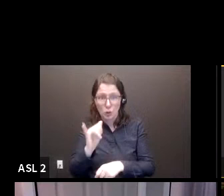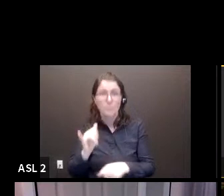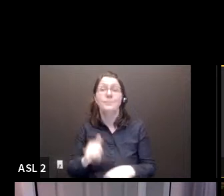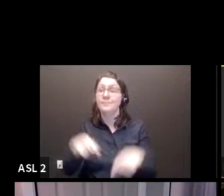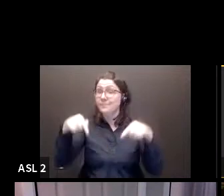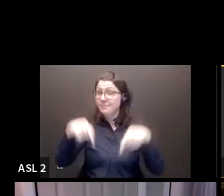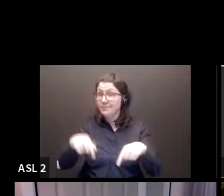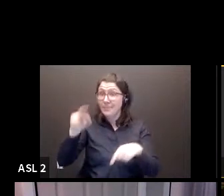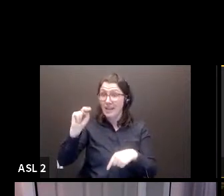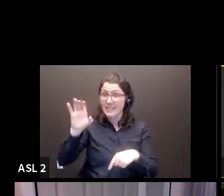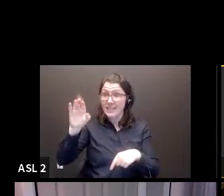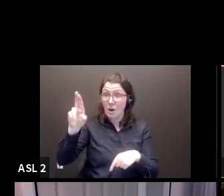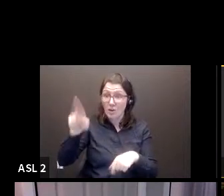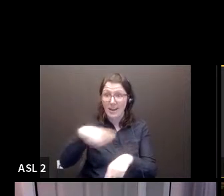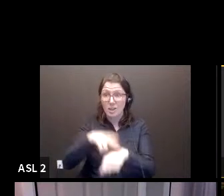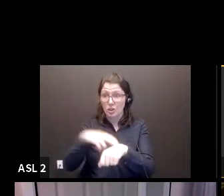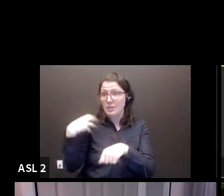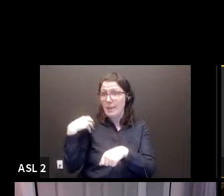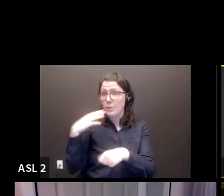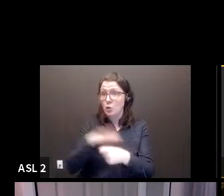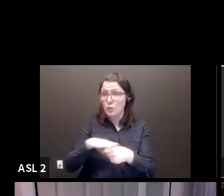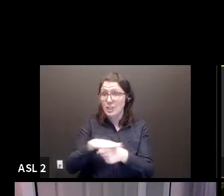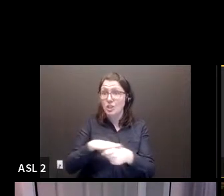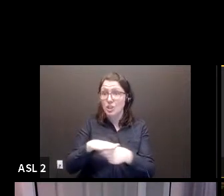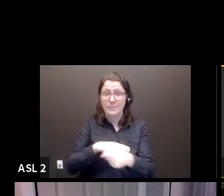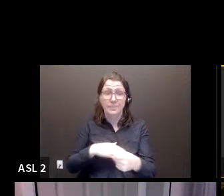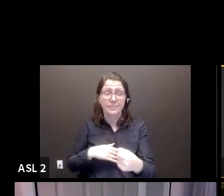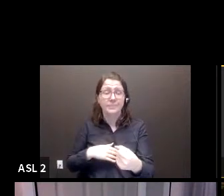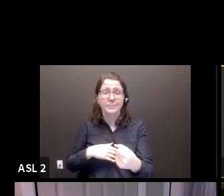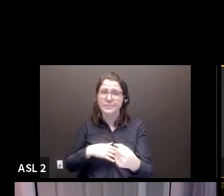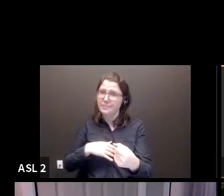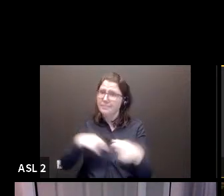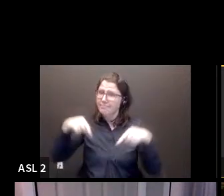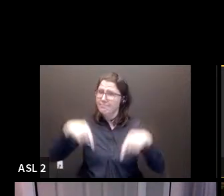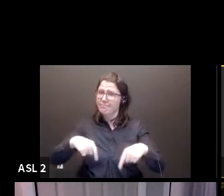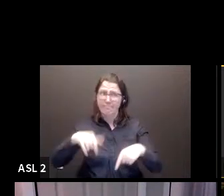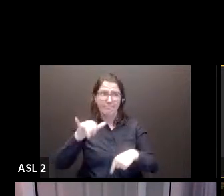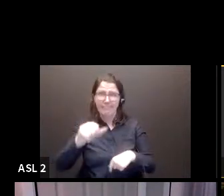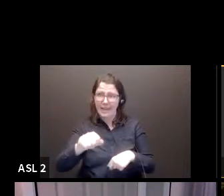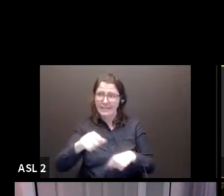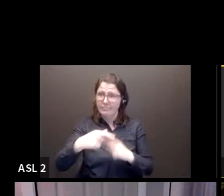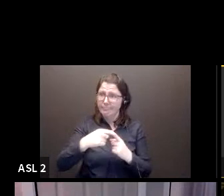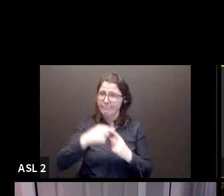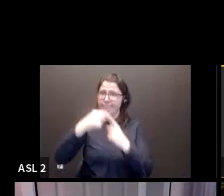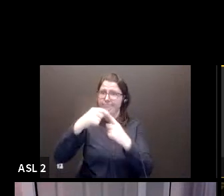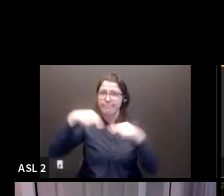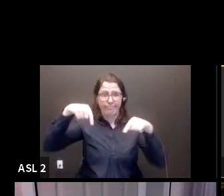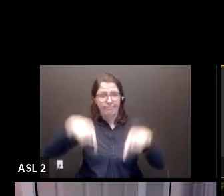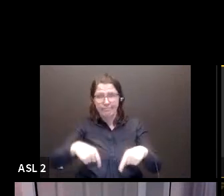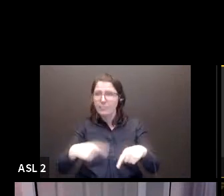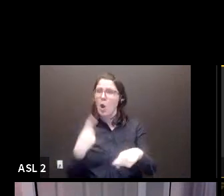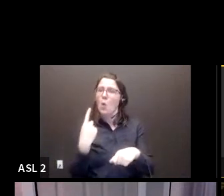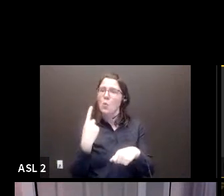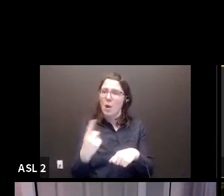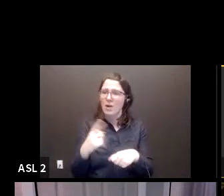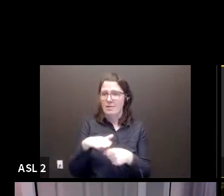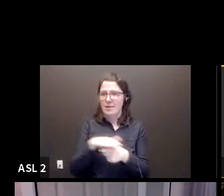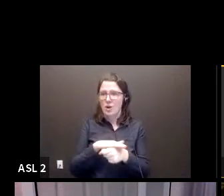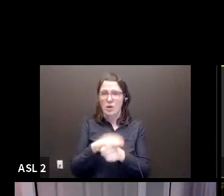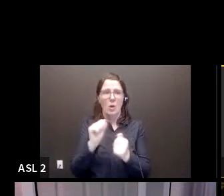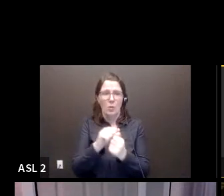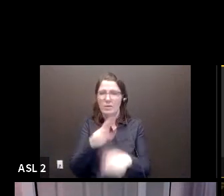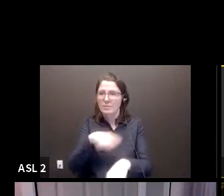things uh chair smallwood that does make this unique this is the only national capital police and jurisdiction in